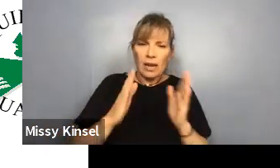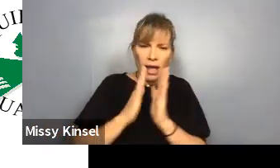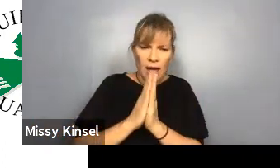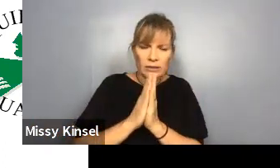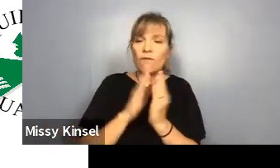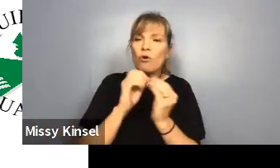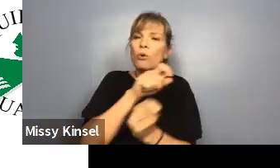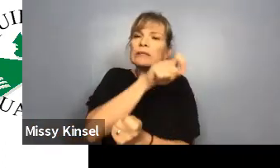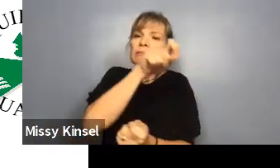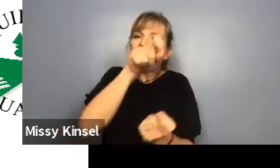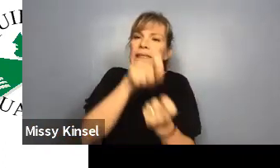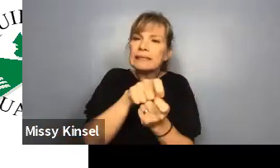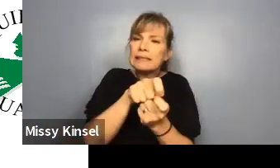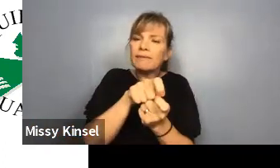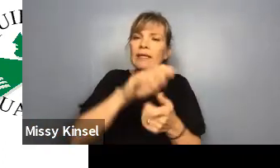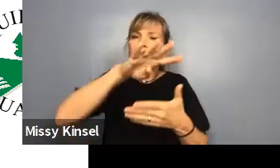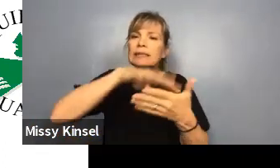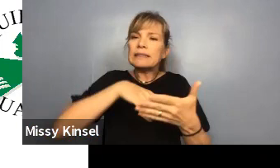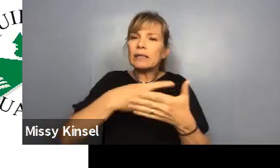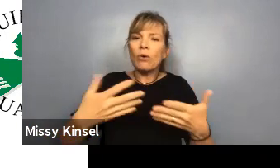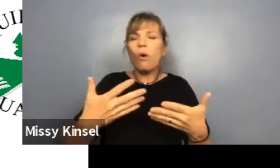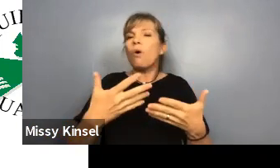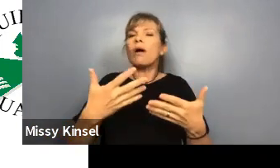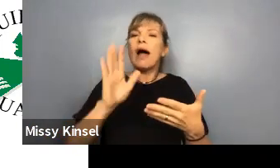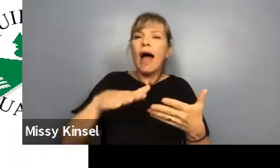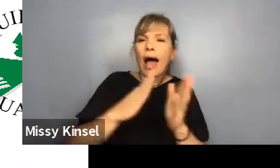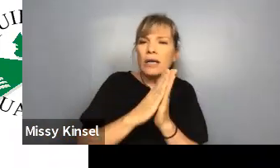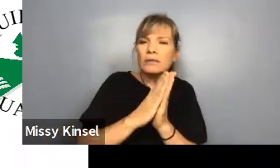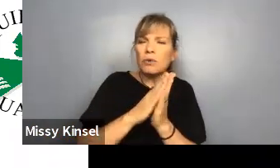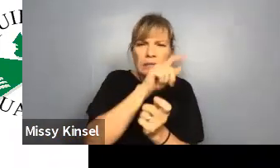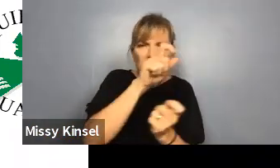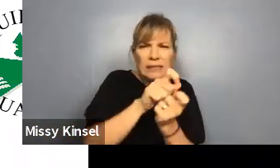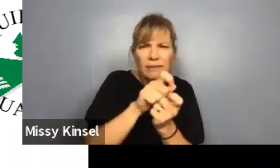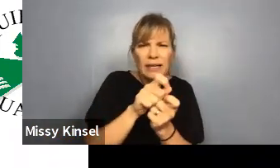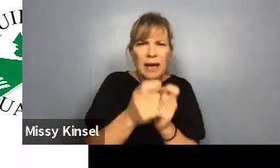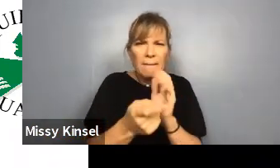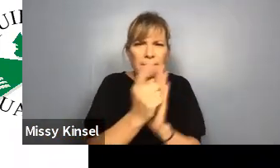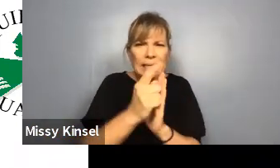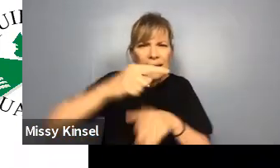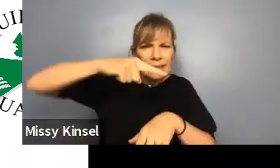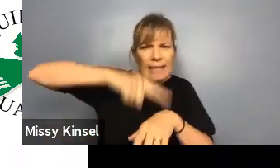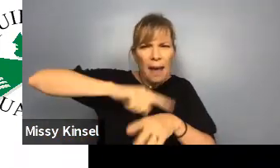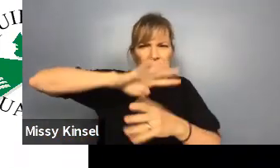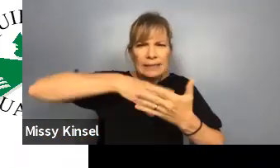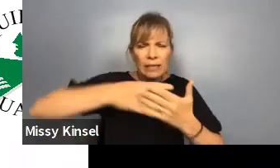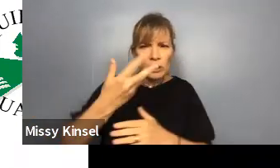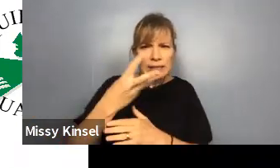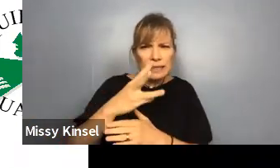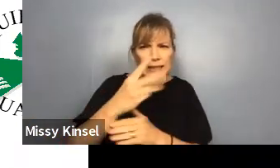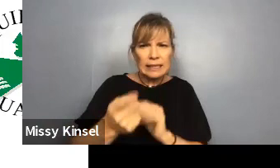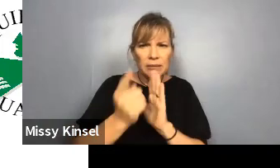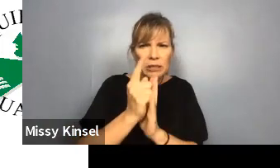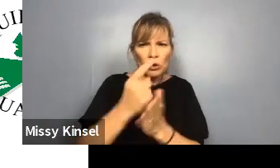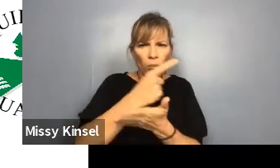more specific schedule, ask for a schedule, or ask for more specific minutes, you know, 60 minutes per